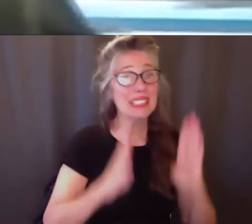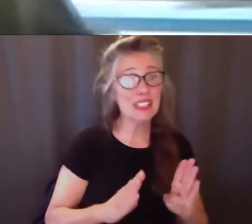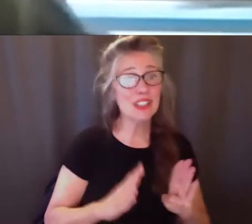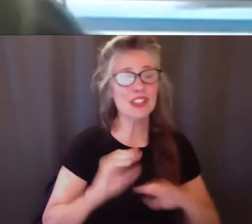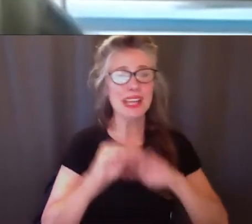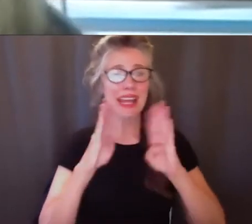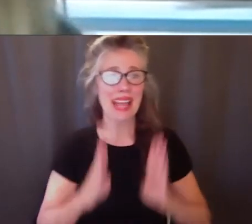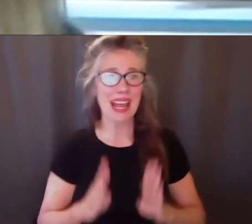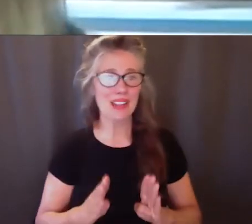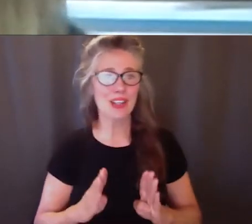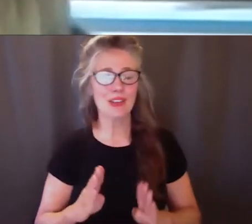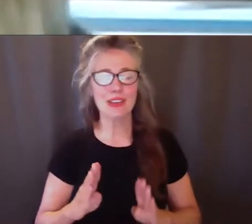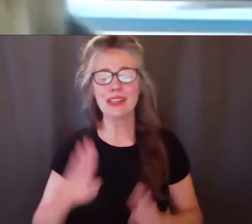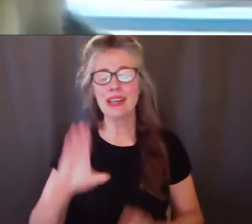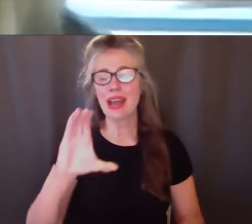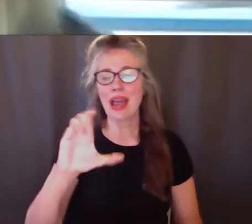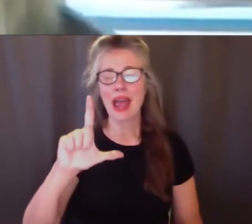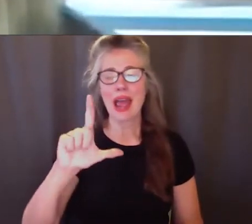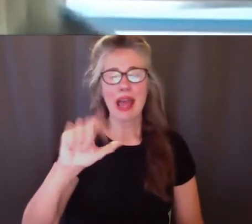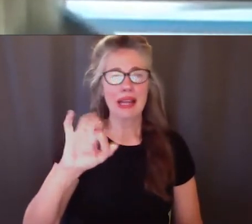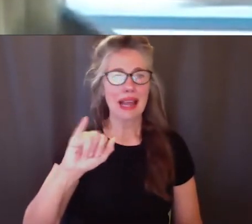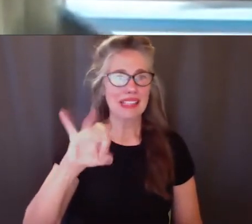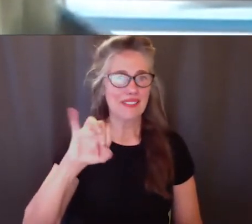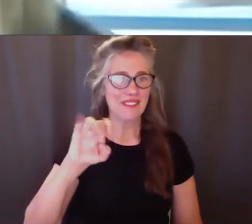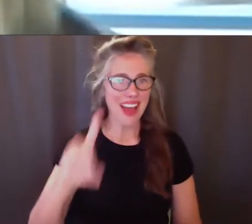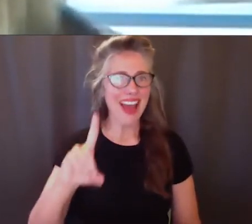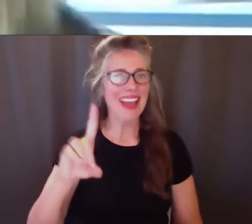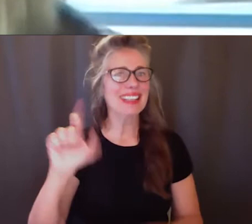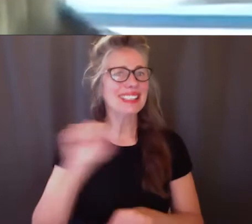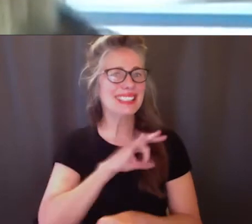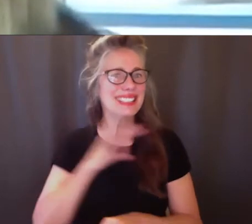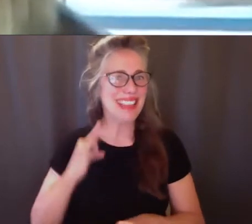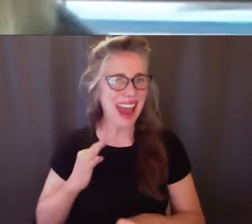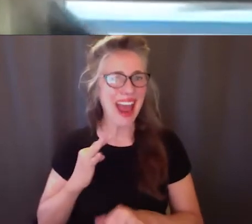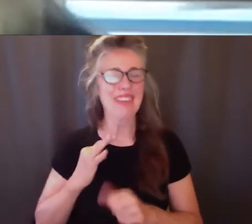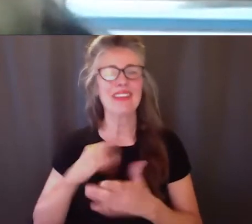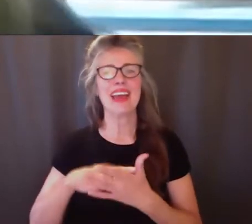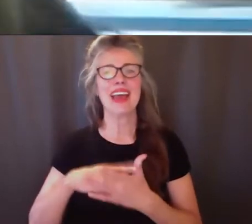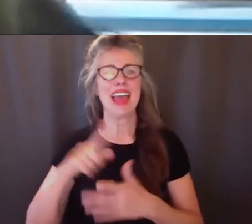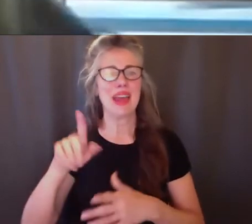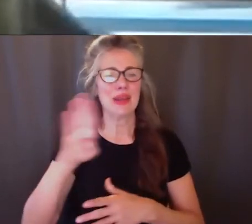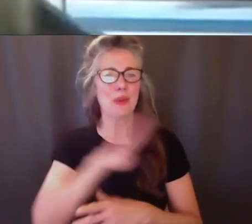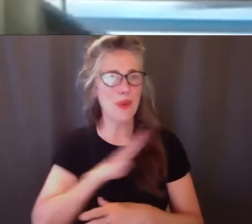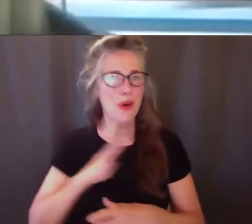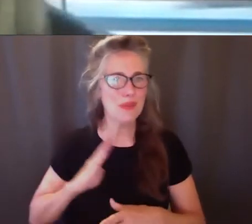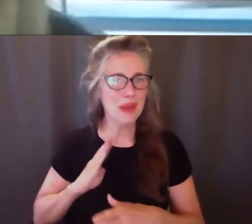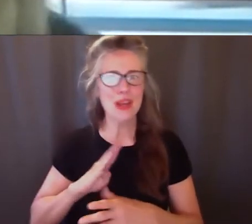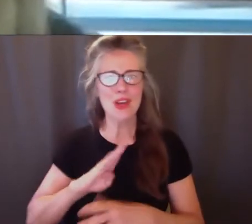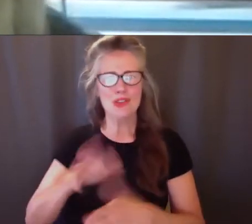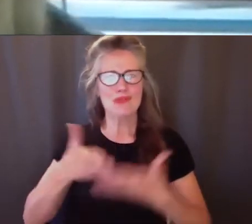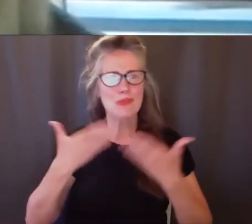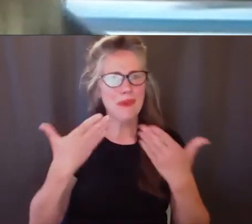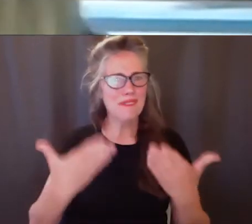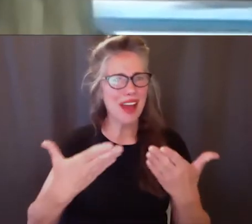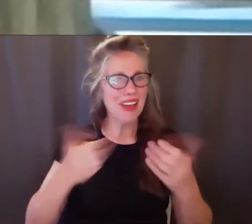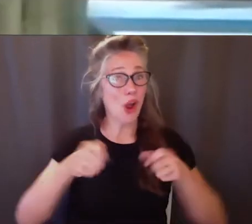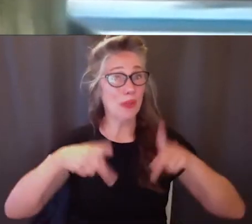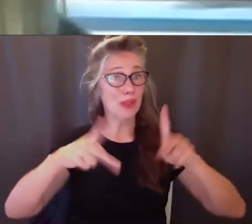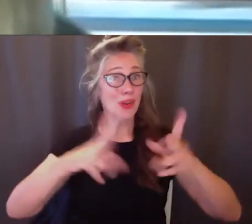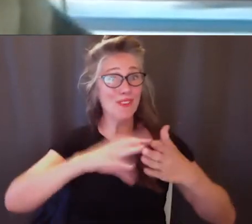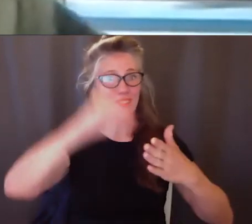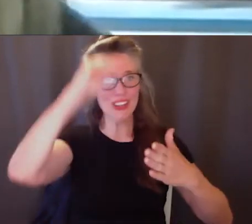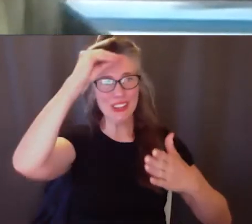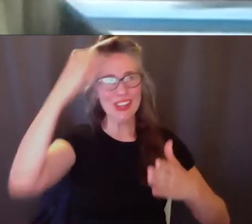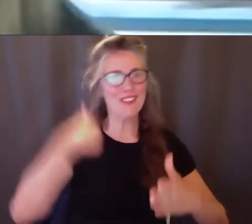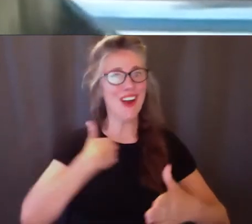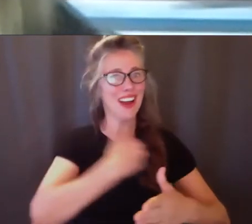and administrators who have worked so hard to prepare excellent learning opportunities for ourselves